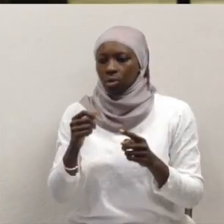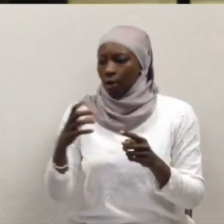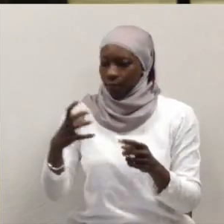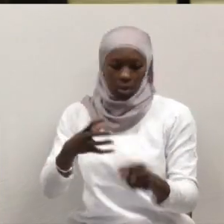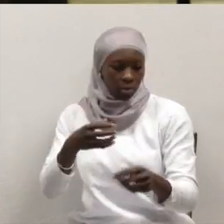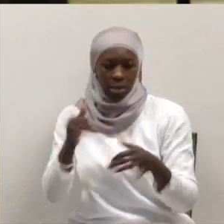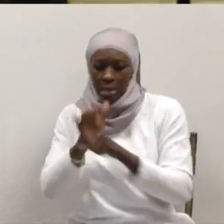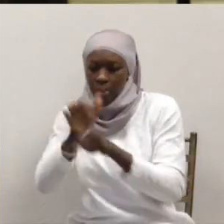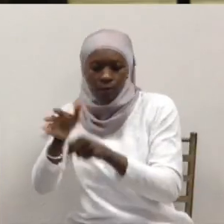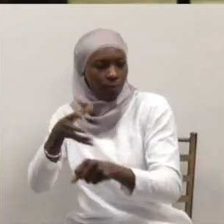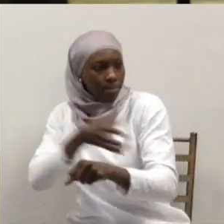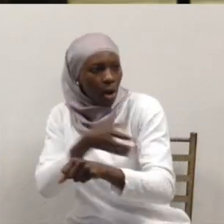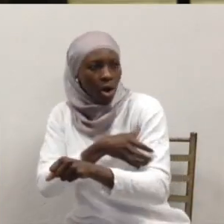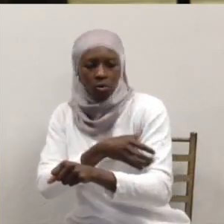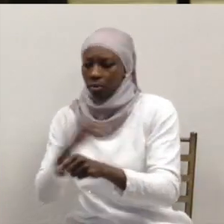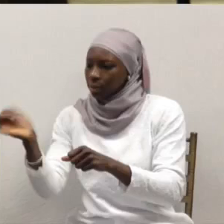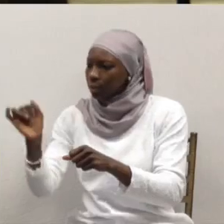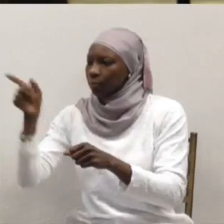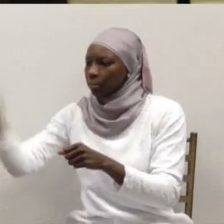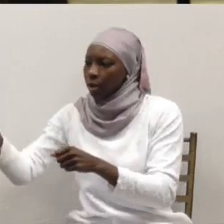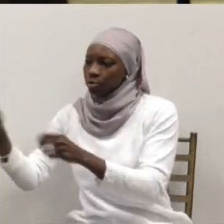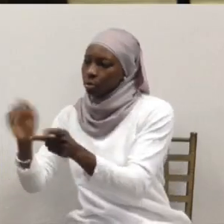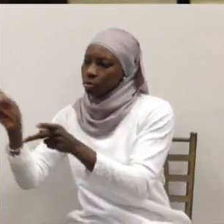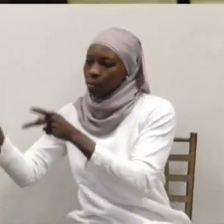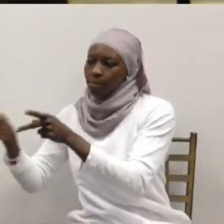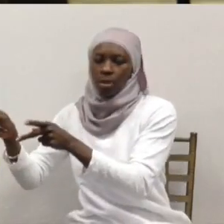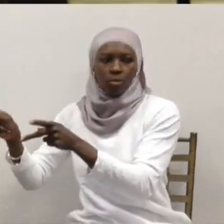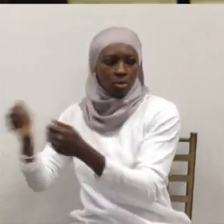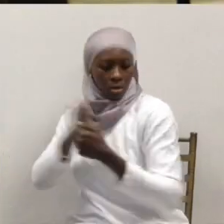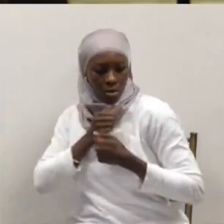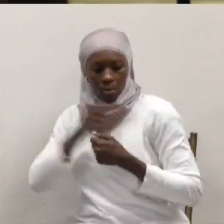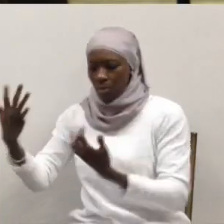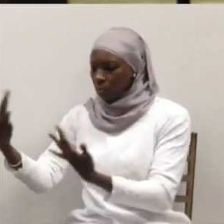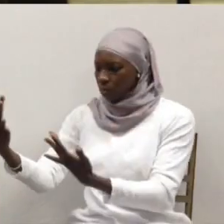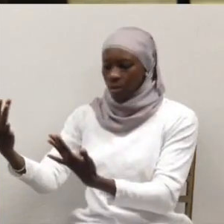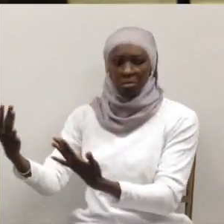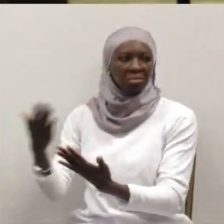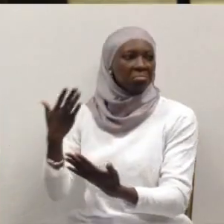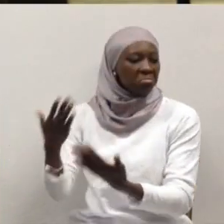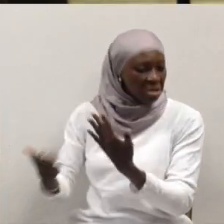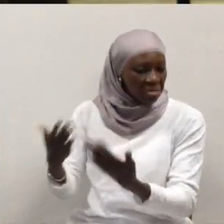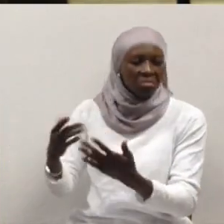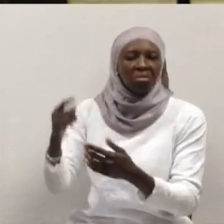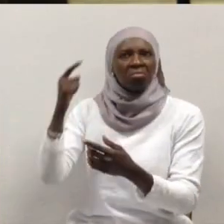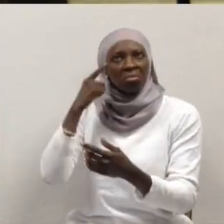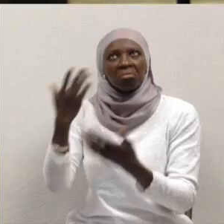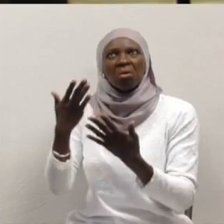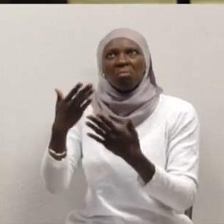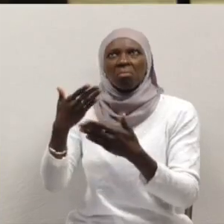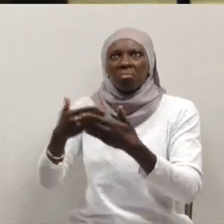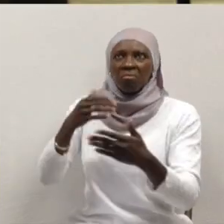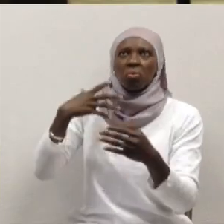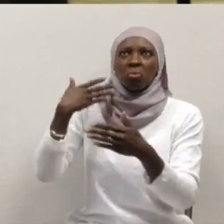and energy. So they said, by the time they get there, they're going to be even fewer. Some of them will die on the way, and those who outlive the